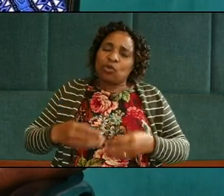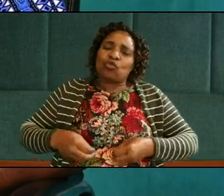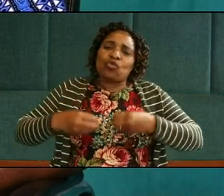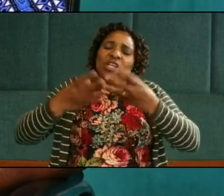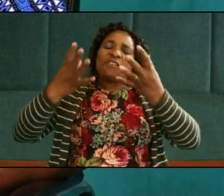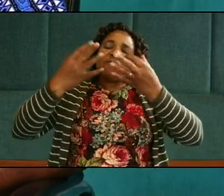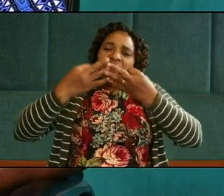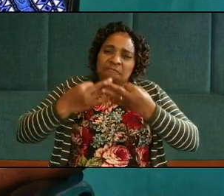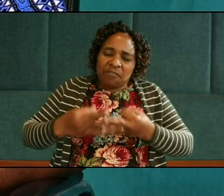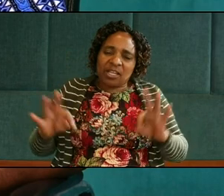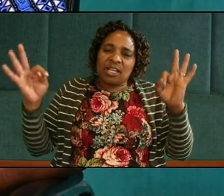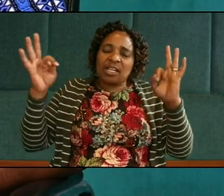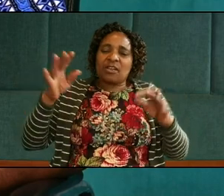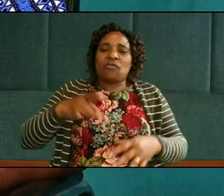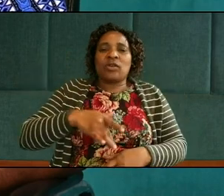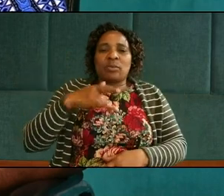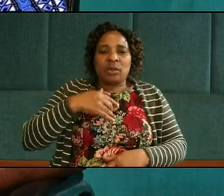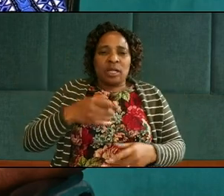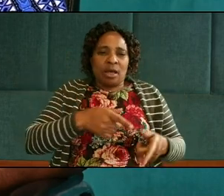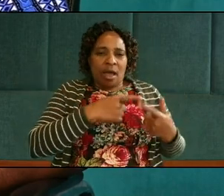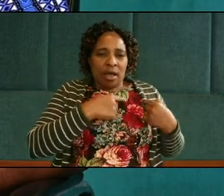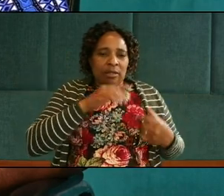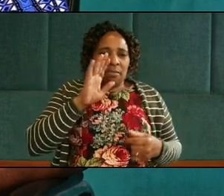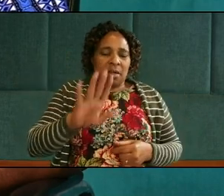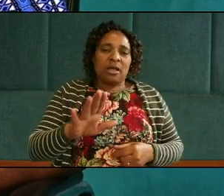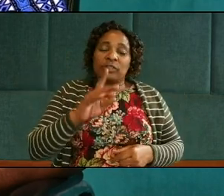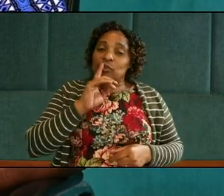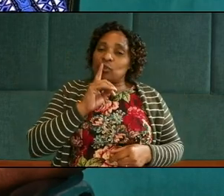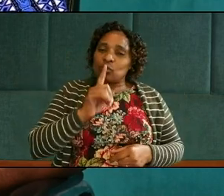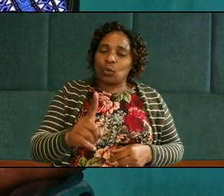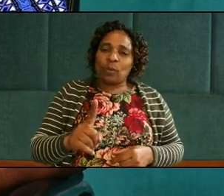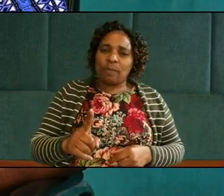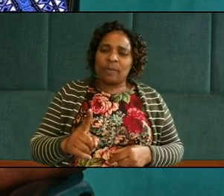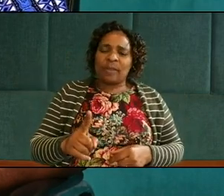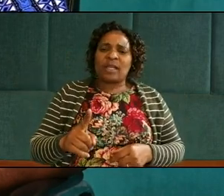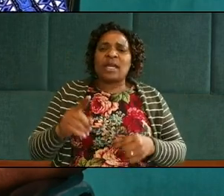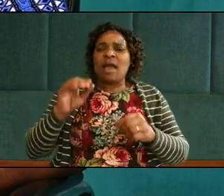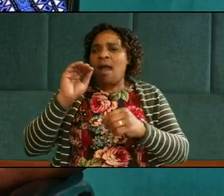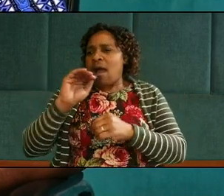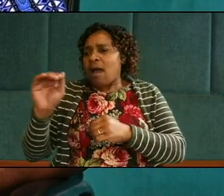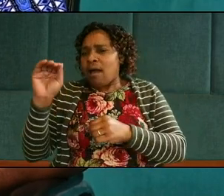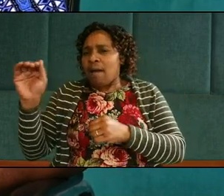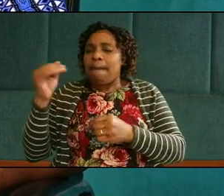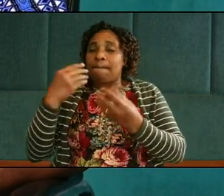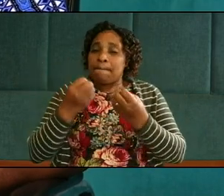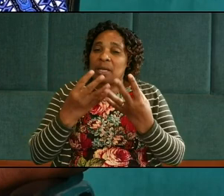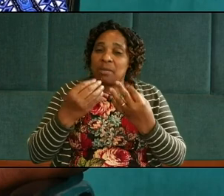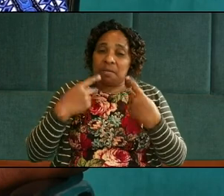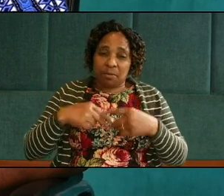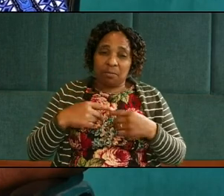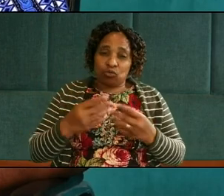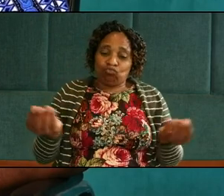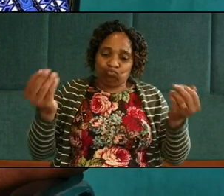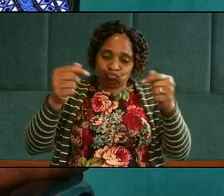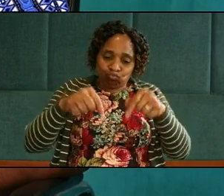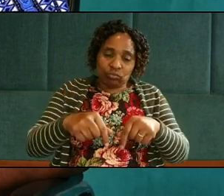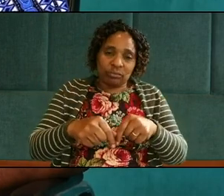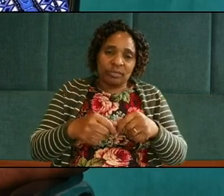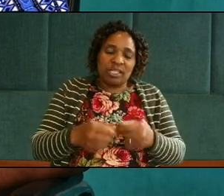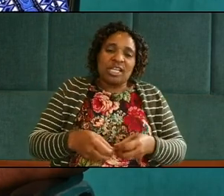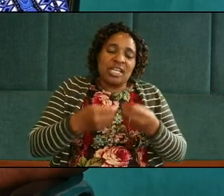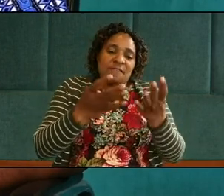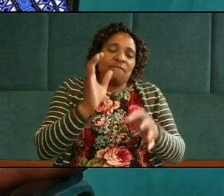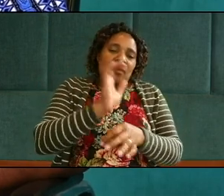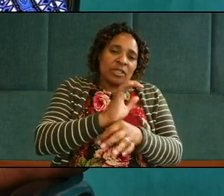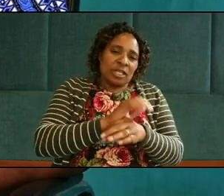and willingly from his heart. And so he compelled many people to actually give towards this cause, and the church was